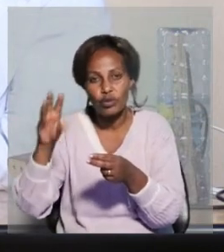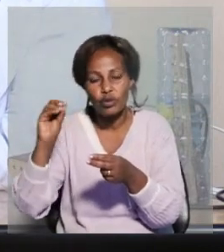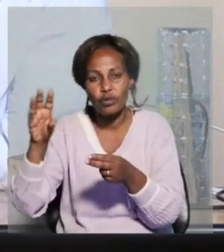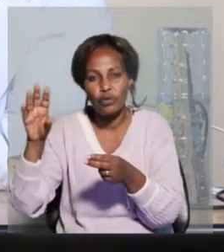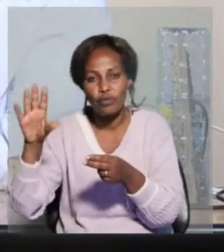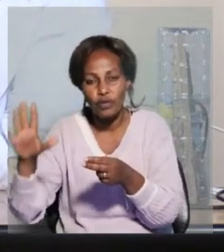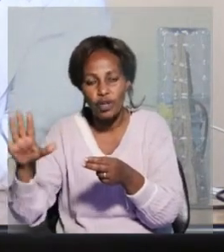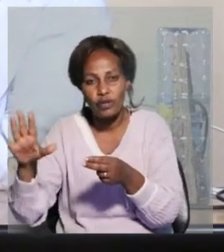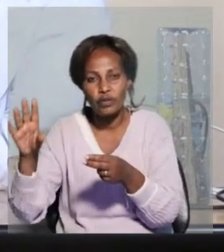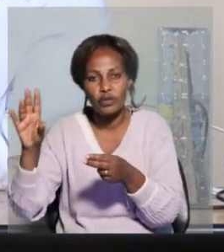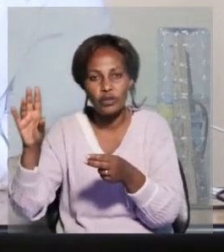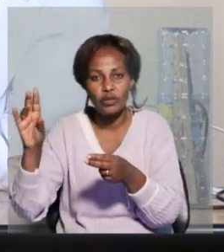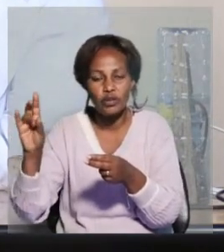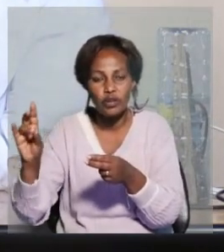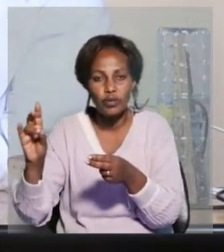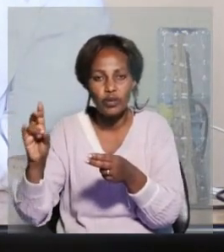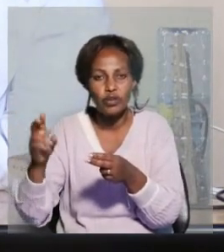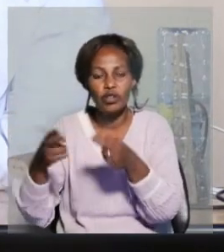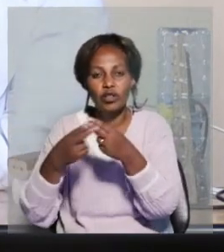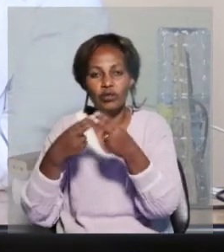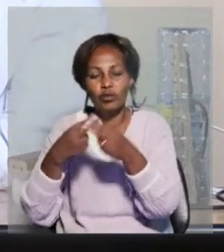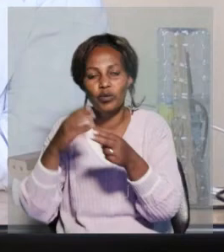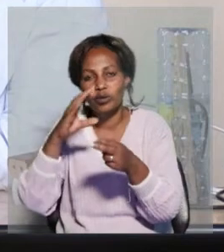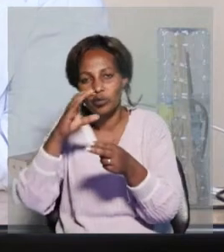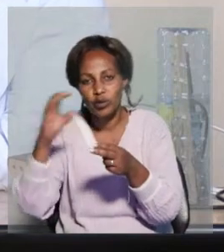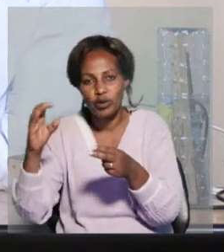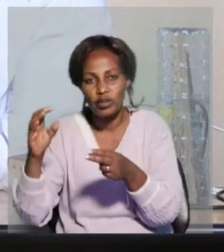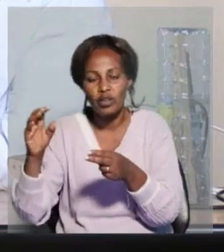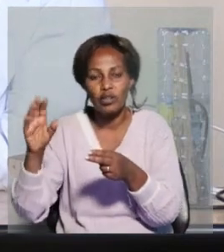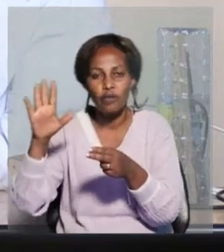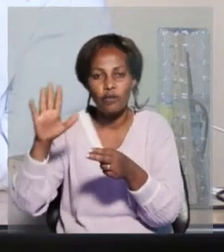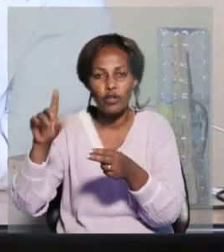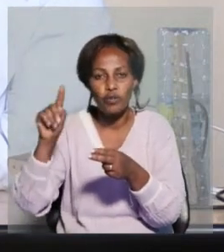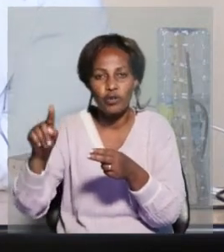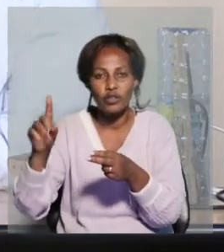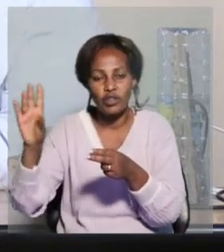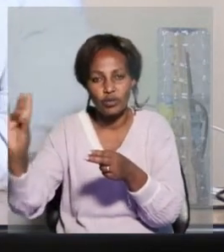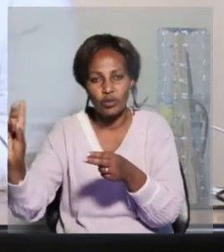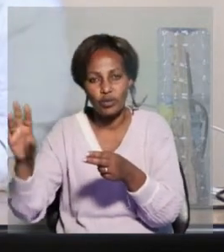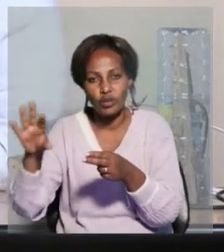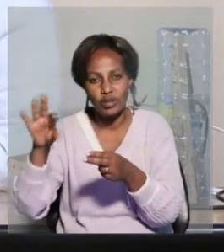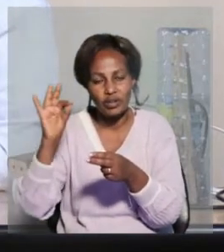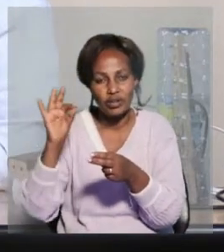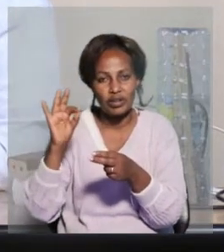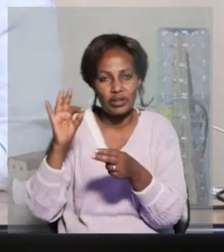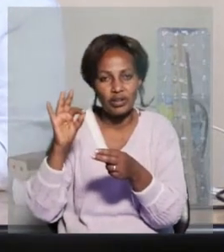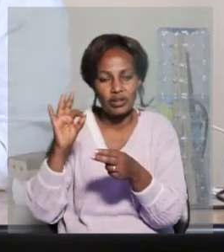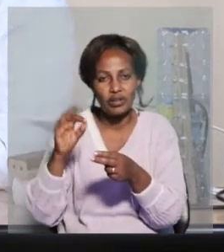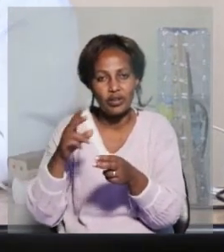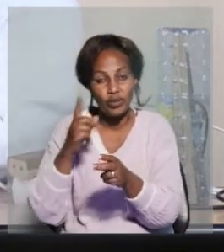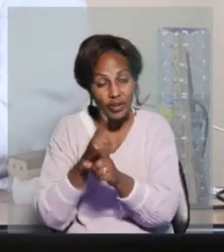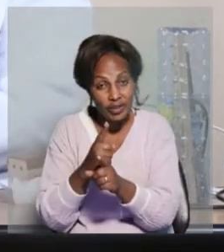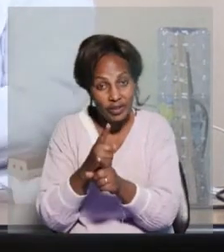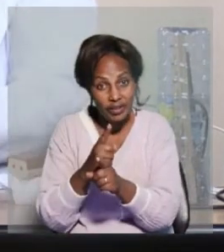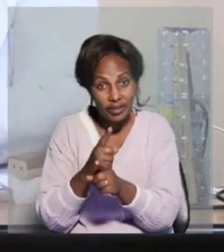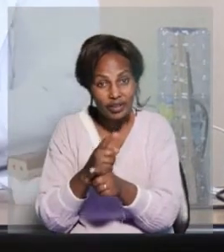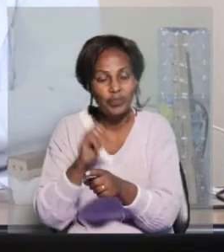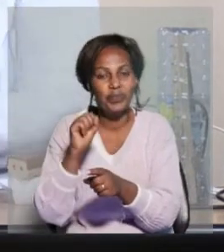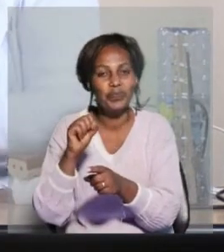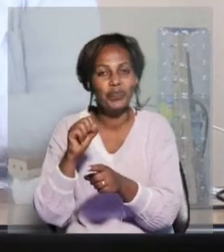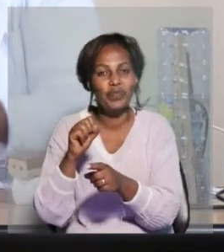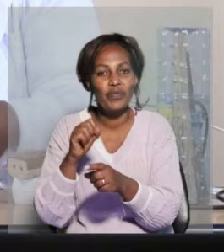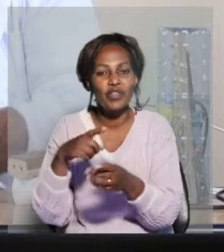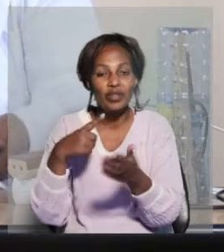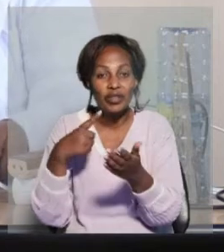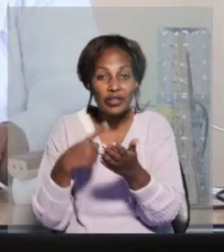0.057. After multiplying by 100, it will be 5.7. Yeah. Correct? Yeah. Now, let's do